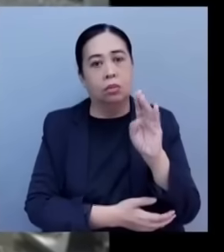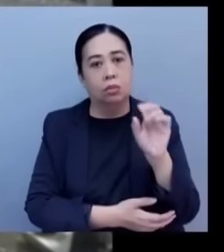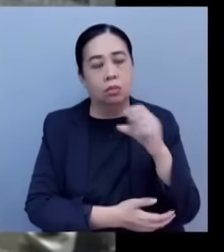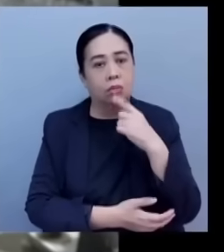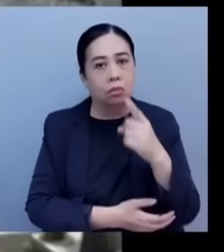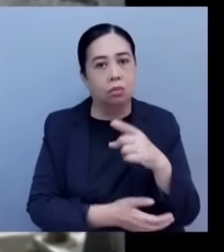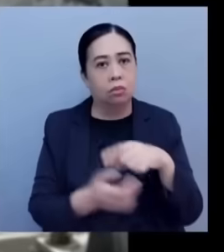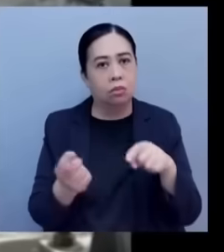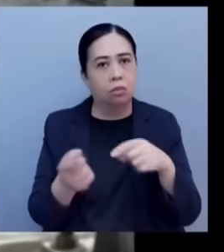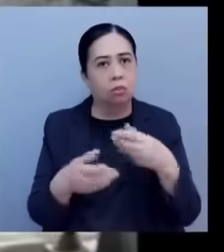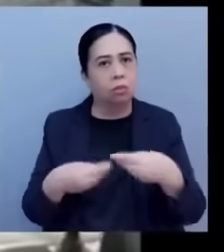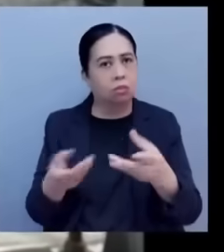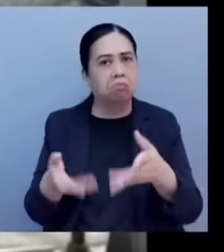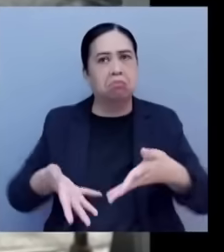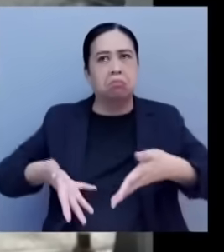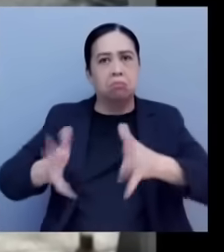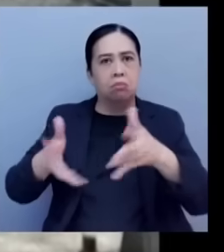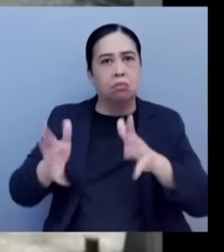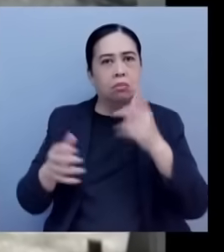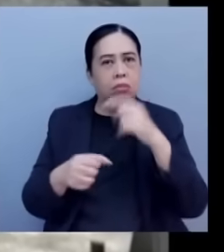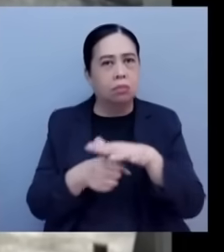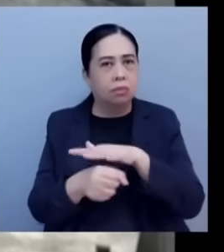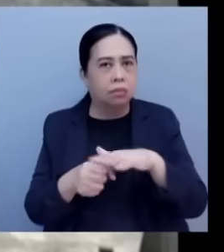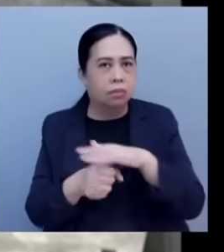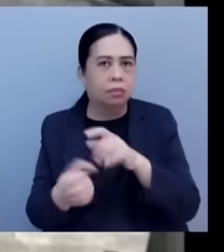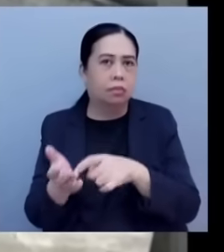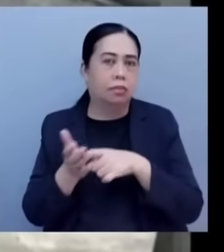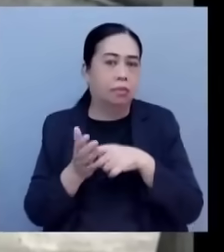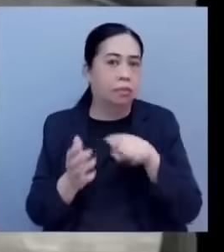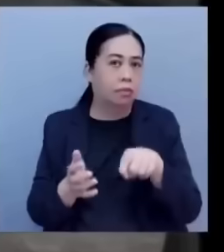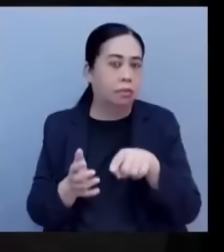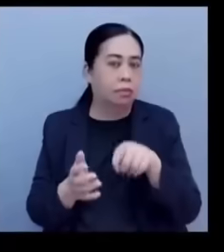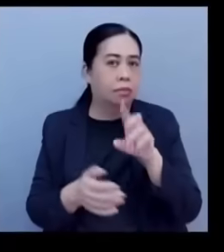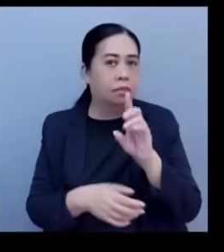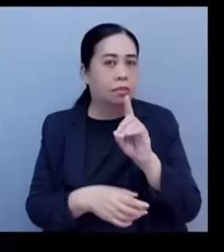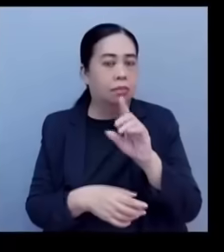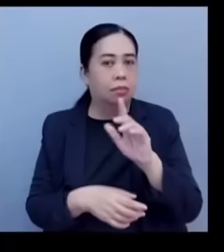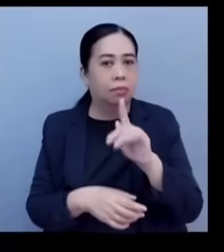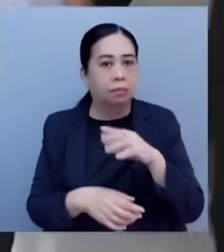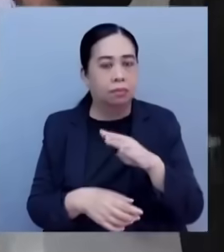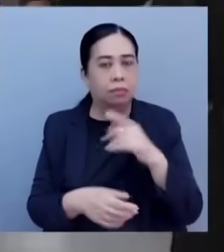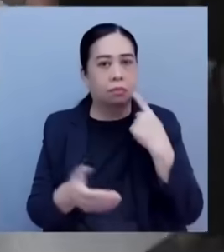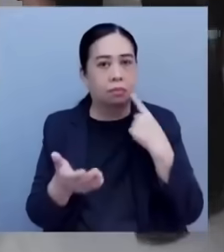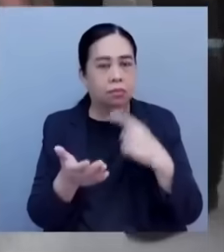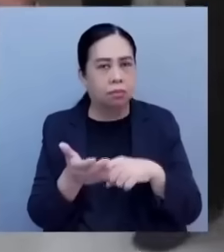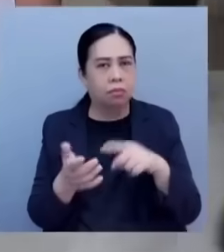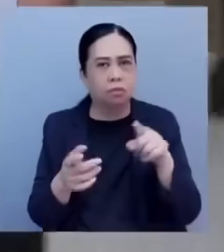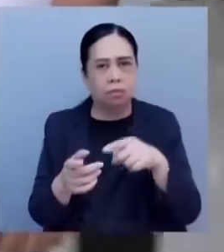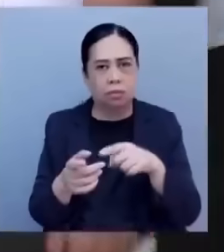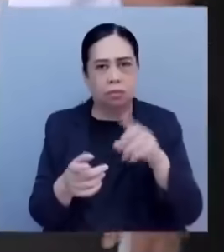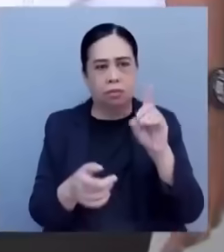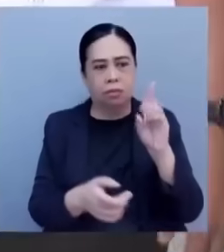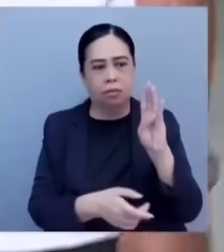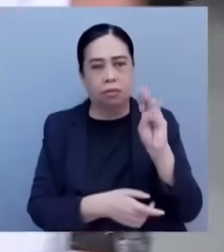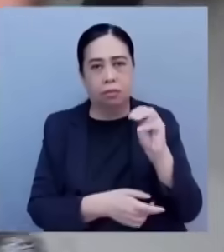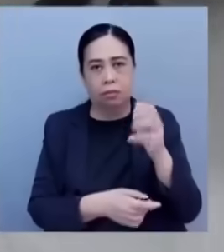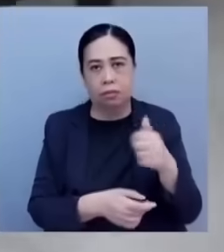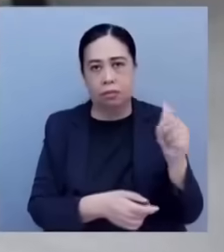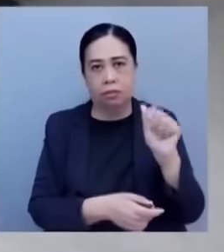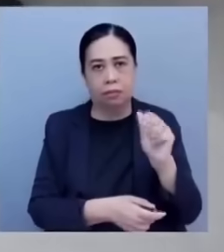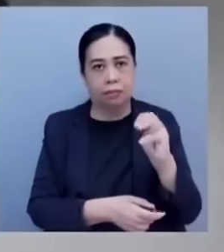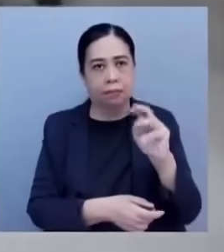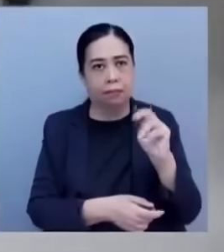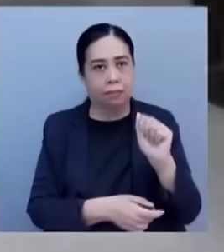fund release was authorized to cover funding requirements of the OVP. They also noted that the DBM Secretary Amina Pangandaman